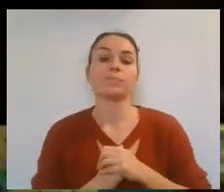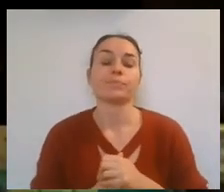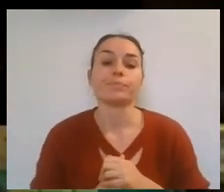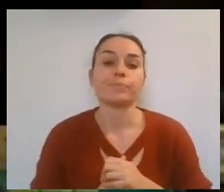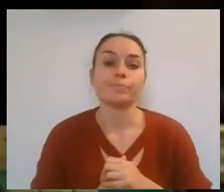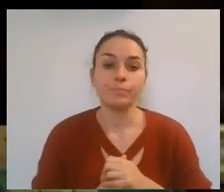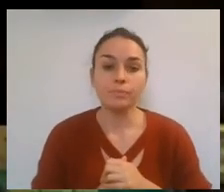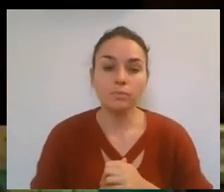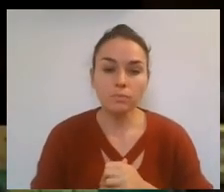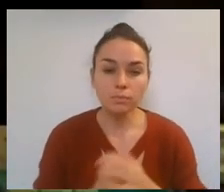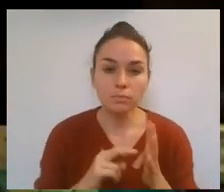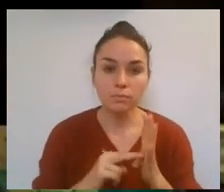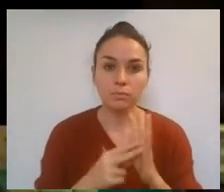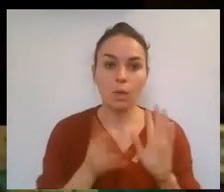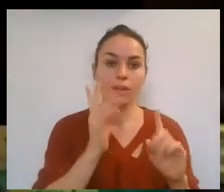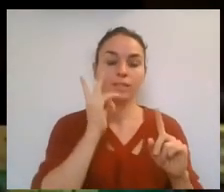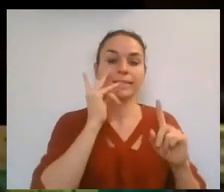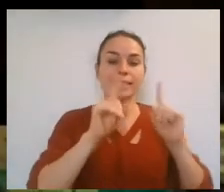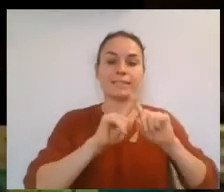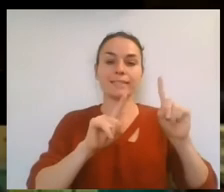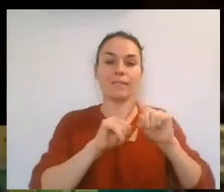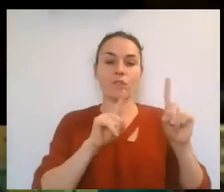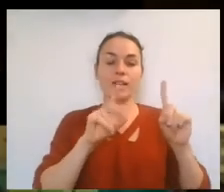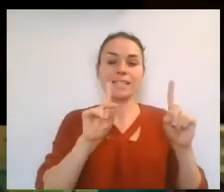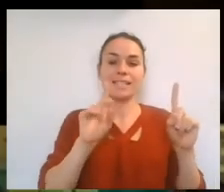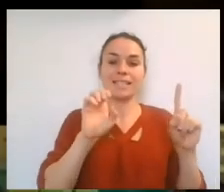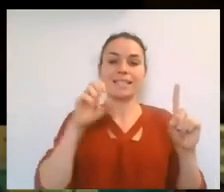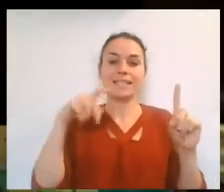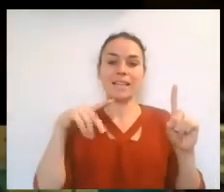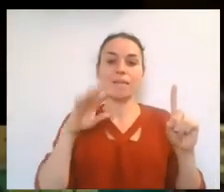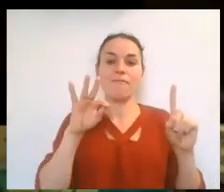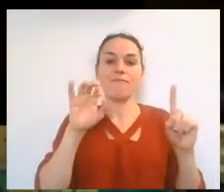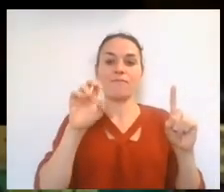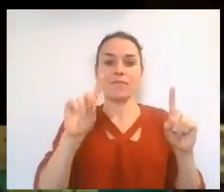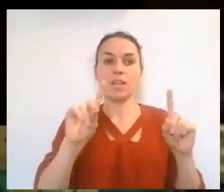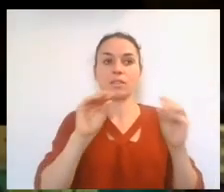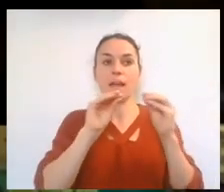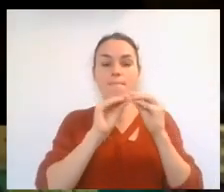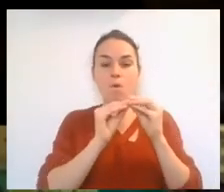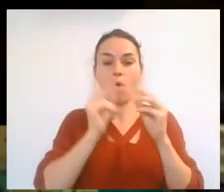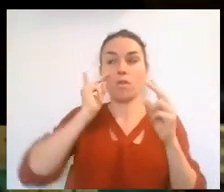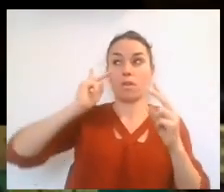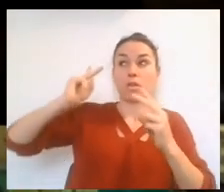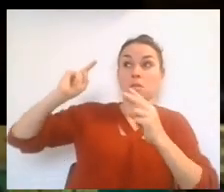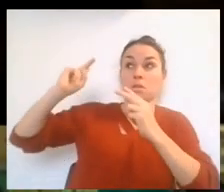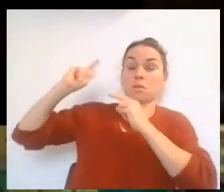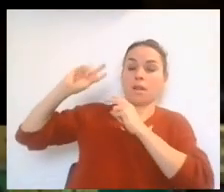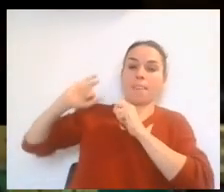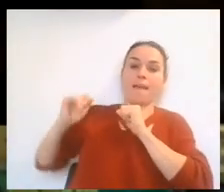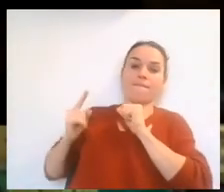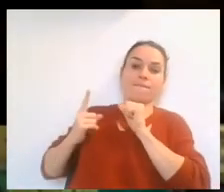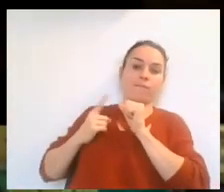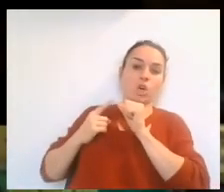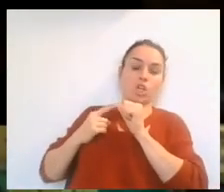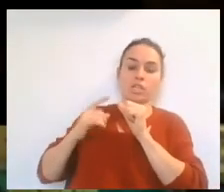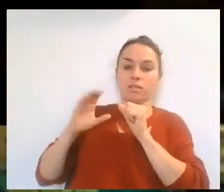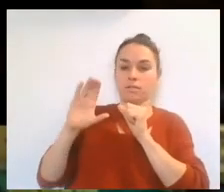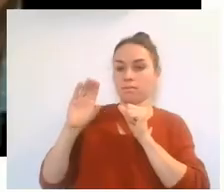deep fields that will extend much closer to this initial cosmic fog than the